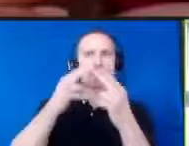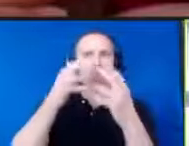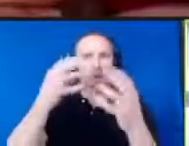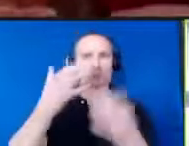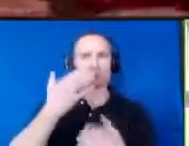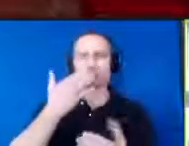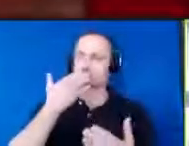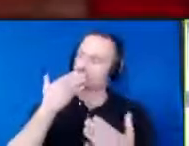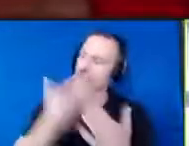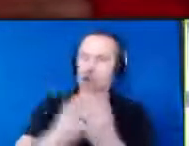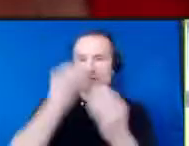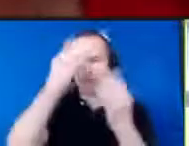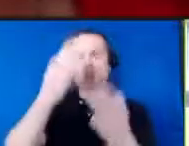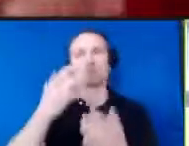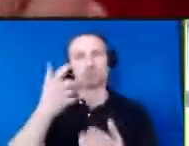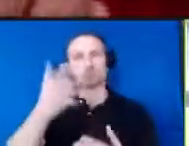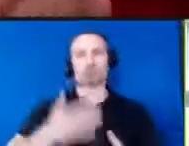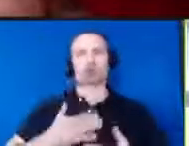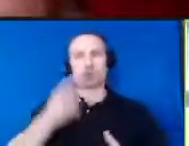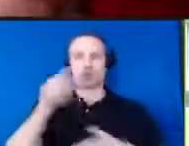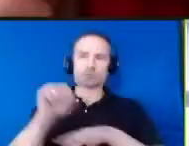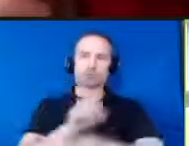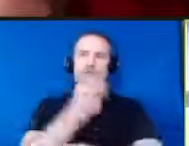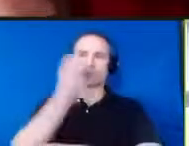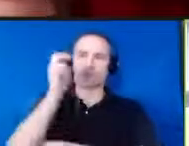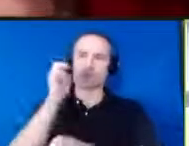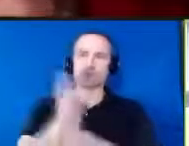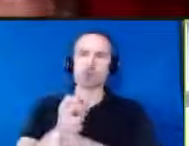the efforts. We are now going to invite Mr.